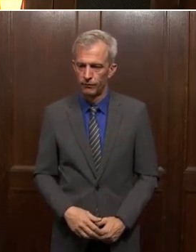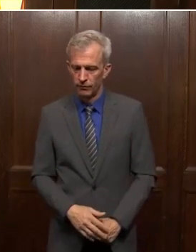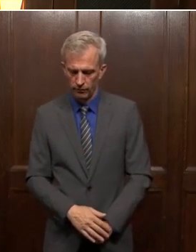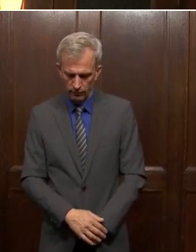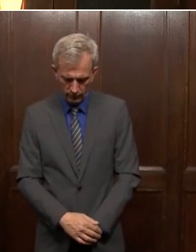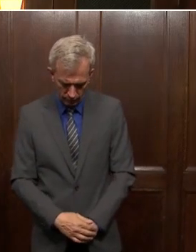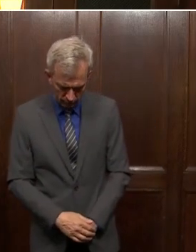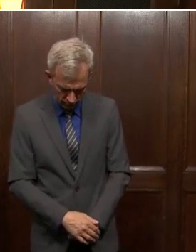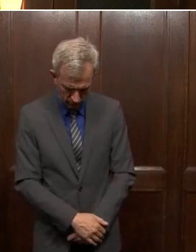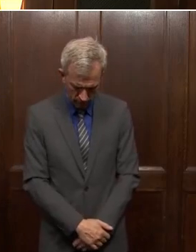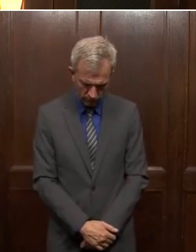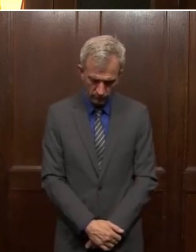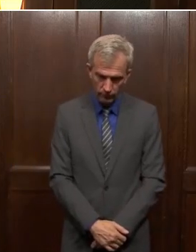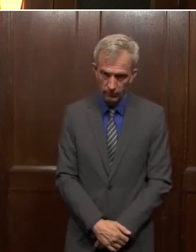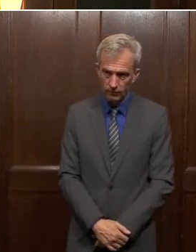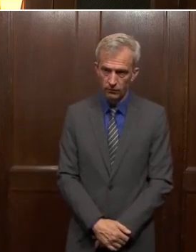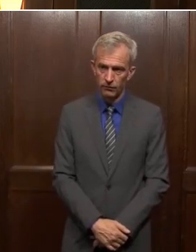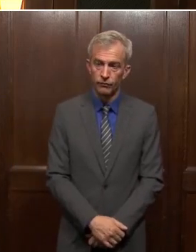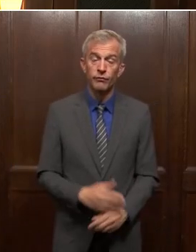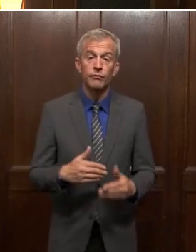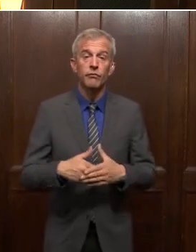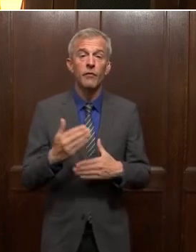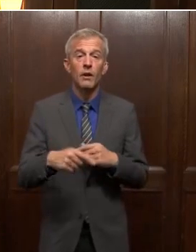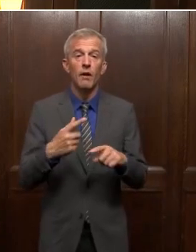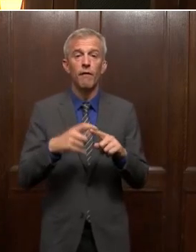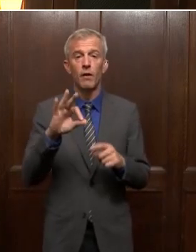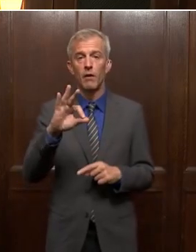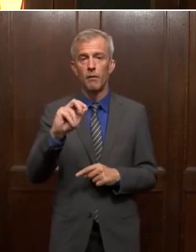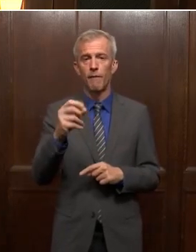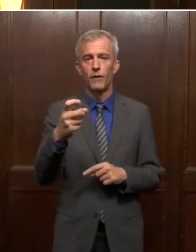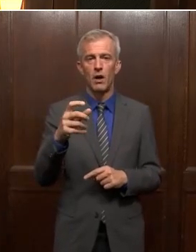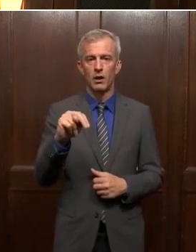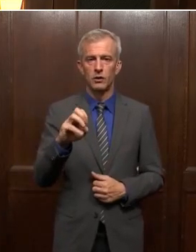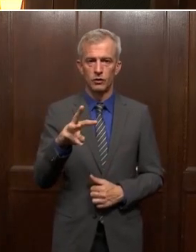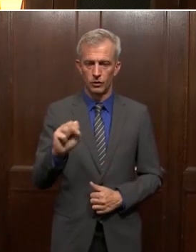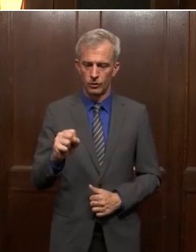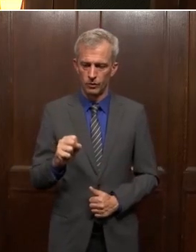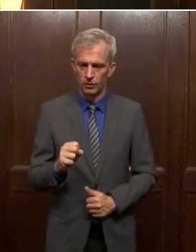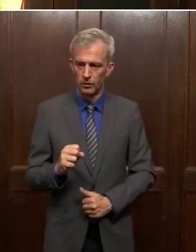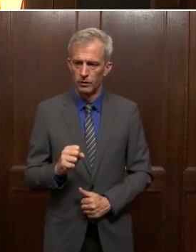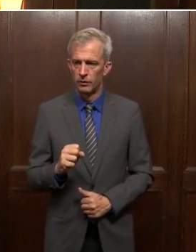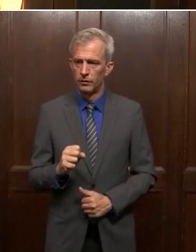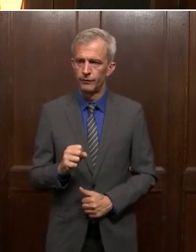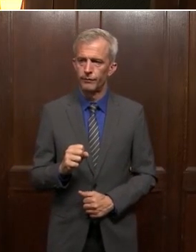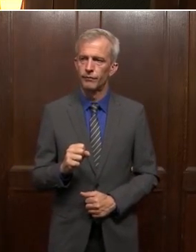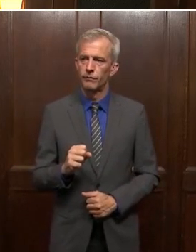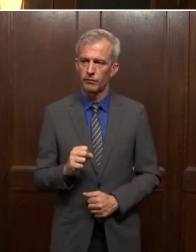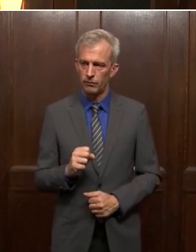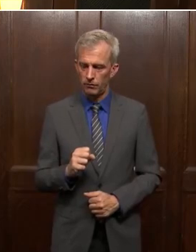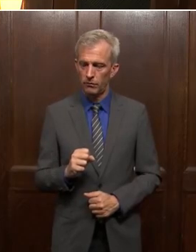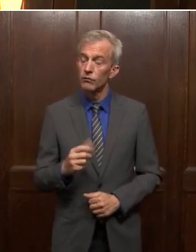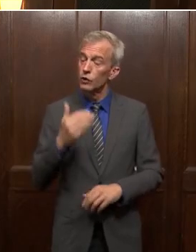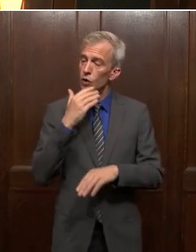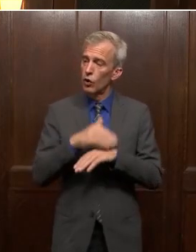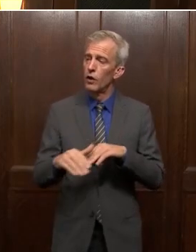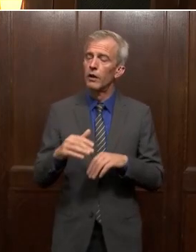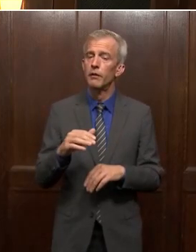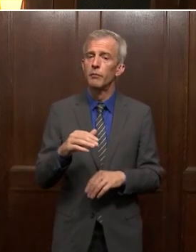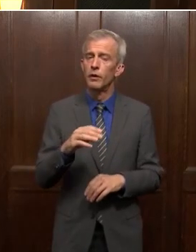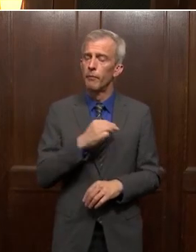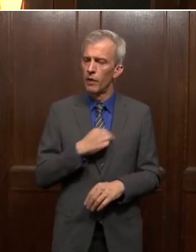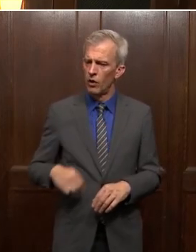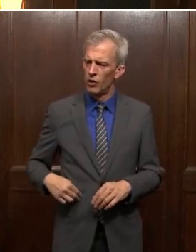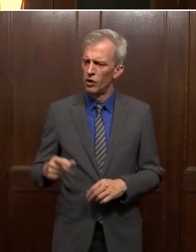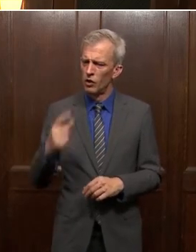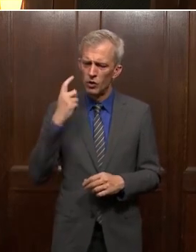Next, we go to the line of Lee Ross with Fox News. Please go ahead. Hey, Lee. Thank you, Mr. Mayor. Good evening. You just noted that you've